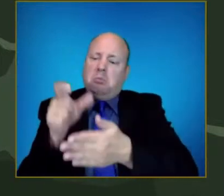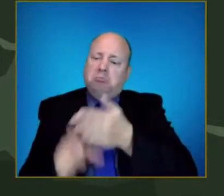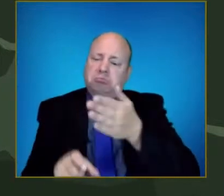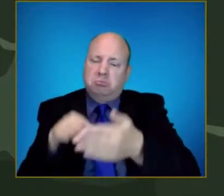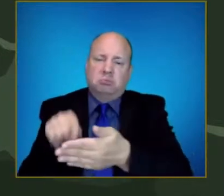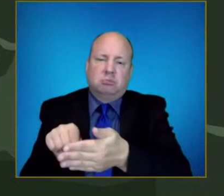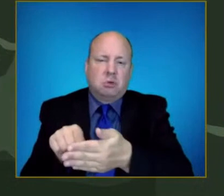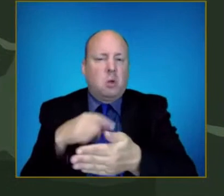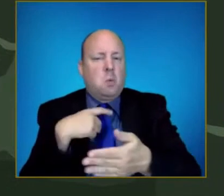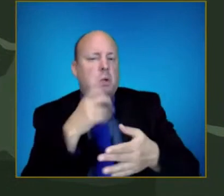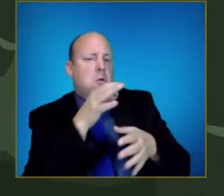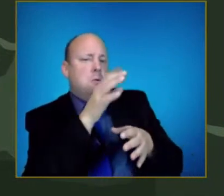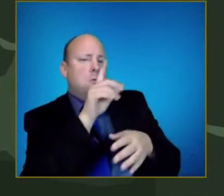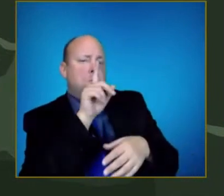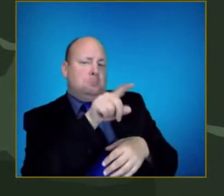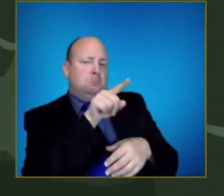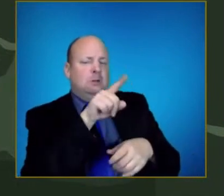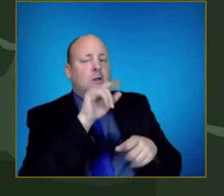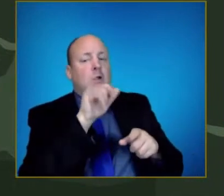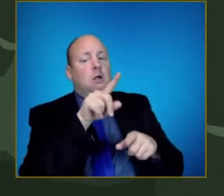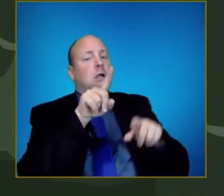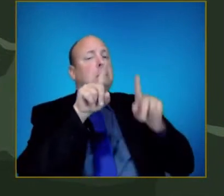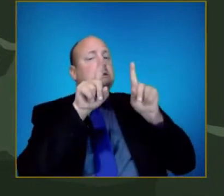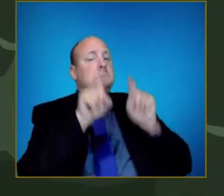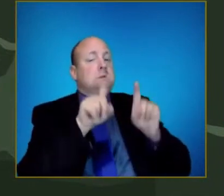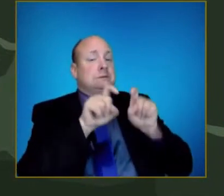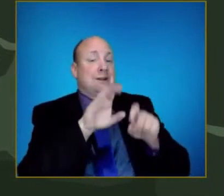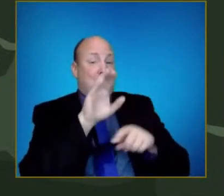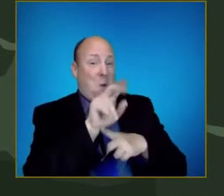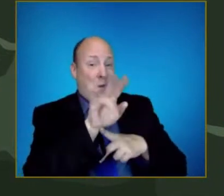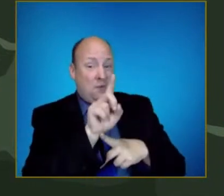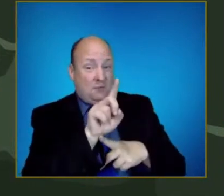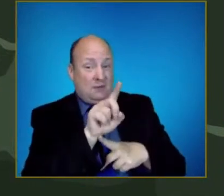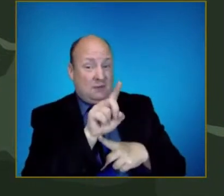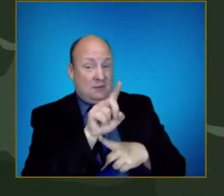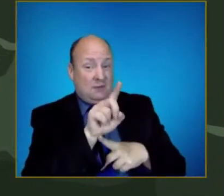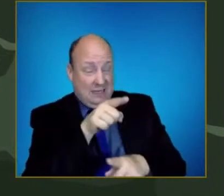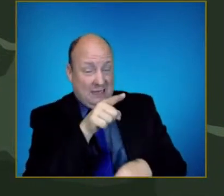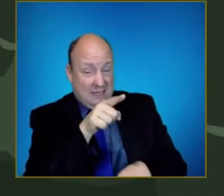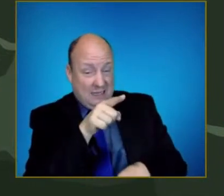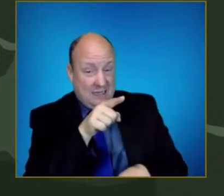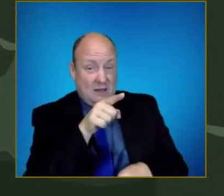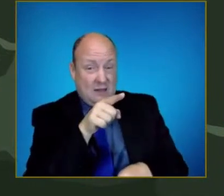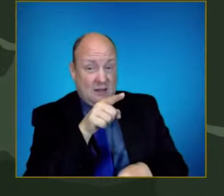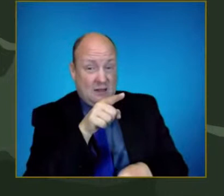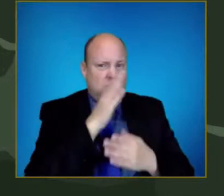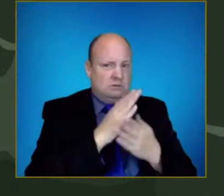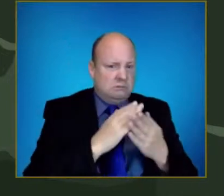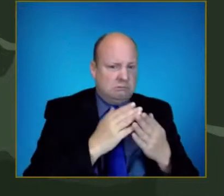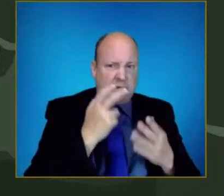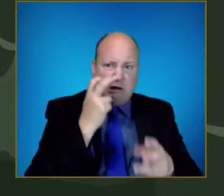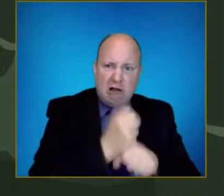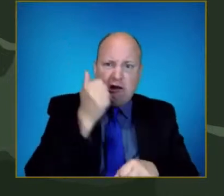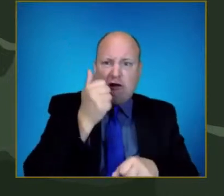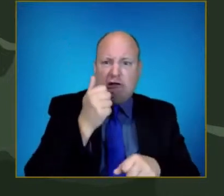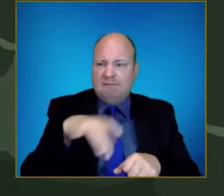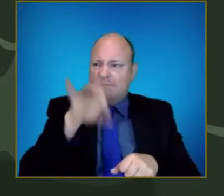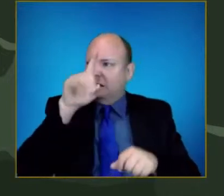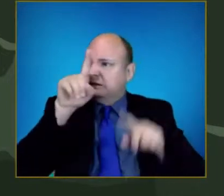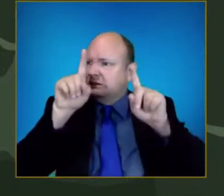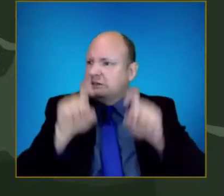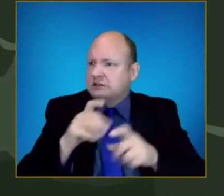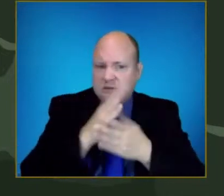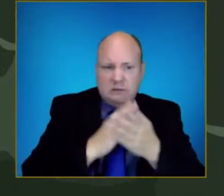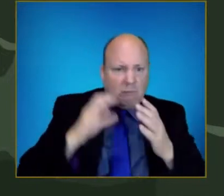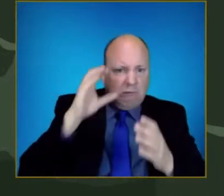get a test, become so scarce in the state over the past few weeks? You know, you can get those at home testing kits, but for those who want to set up